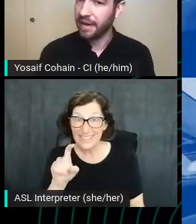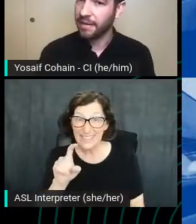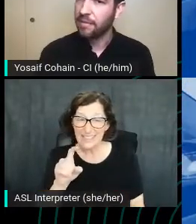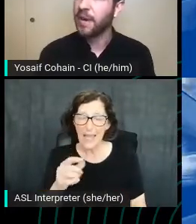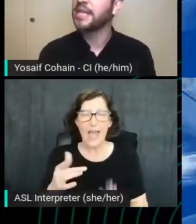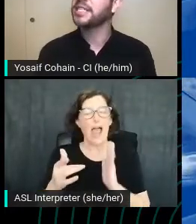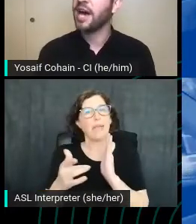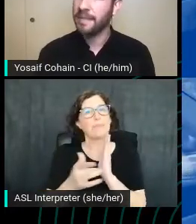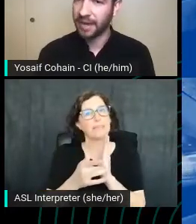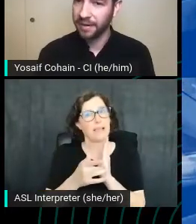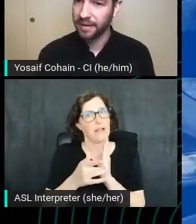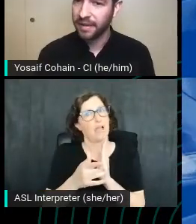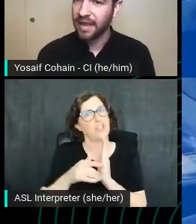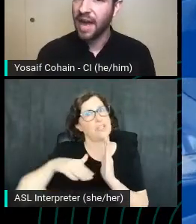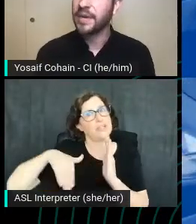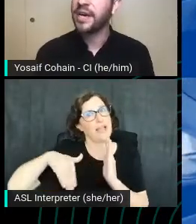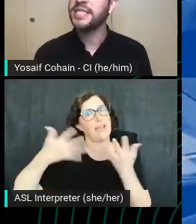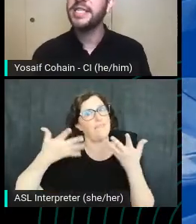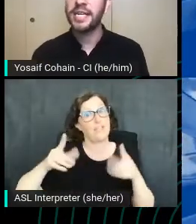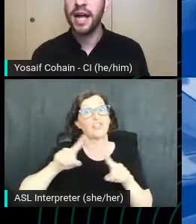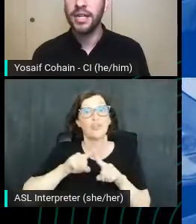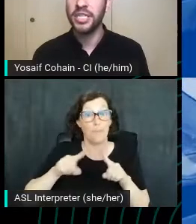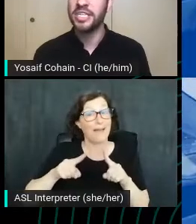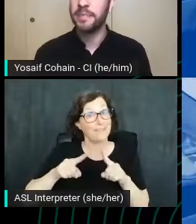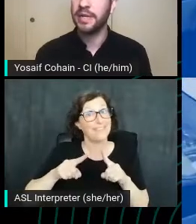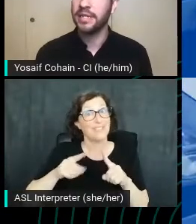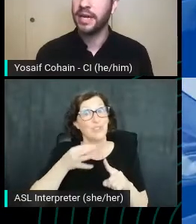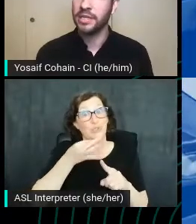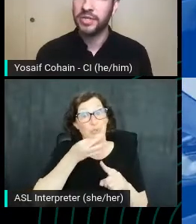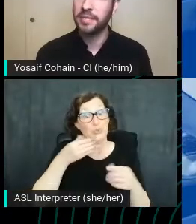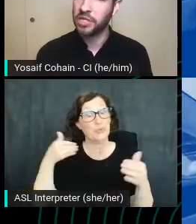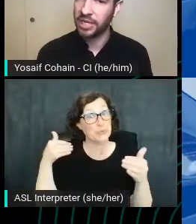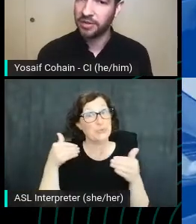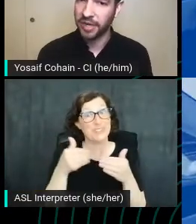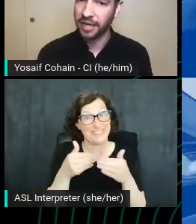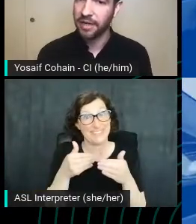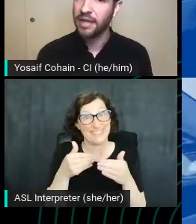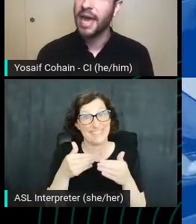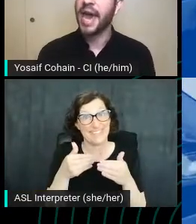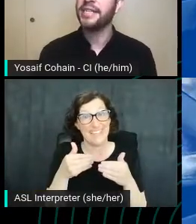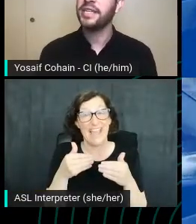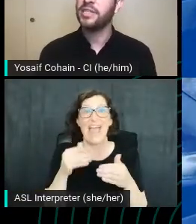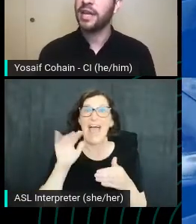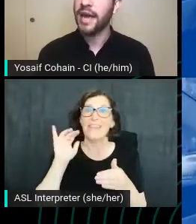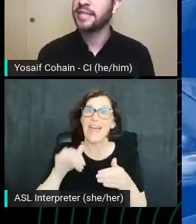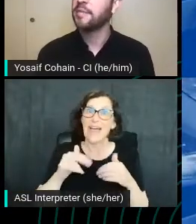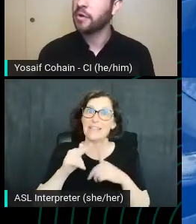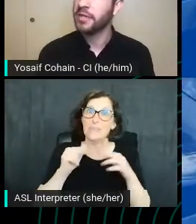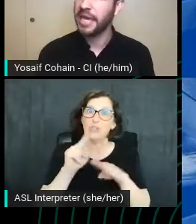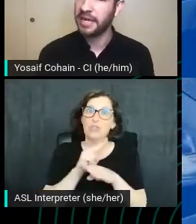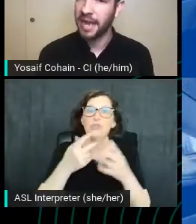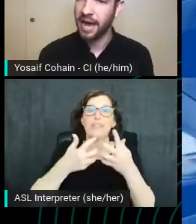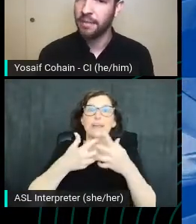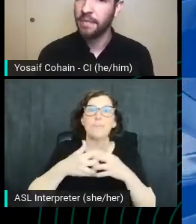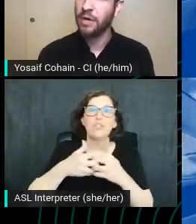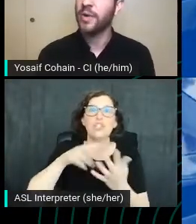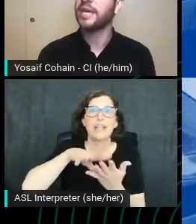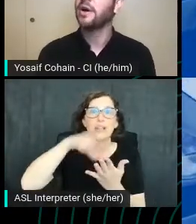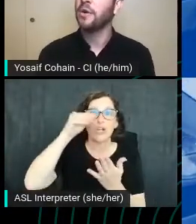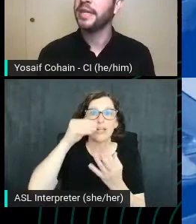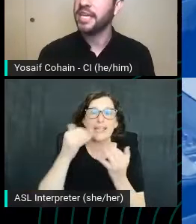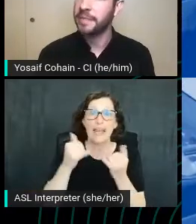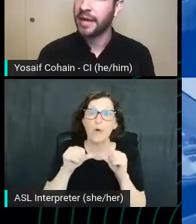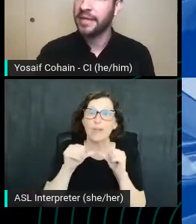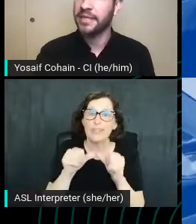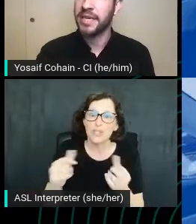there yet, but it's coming. And because the technology is built using machine learning, as it's collecting more data now, we